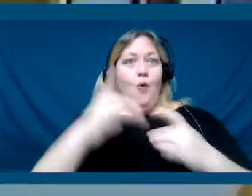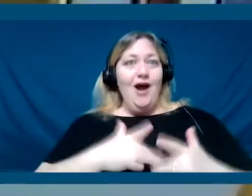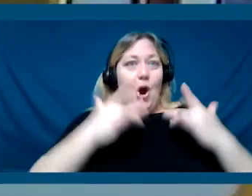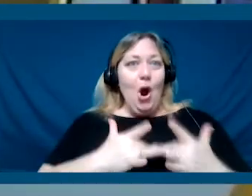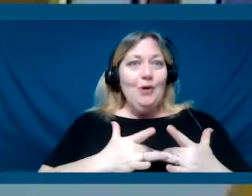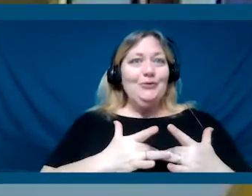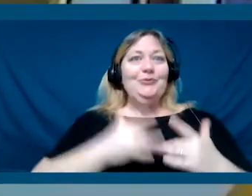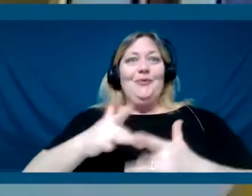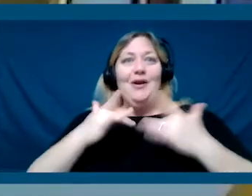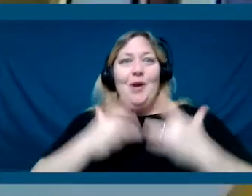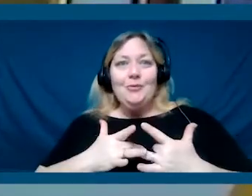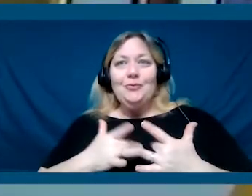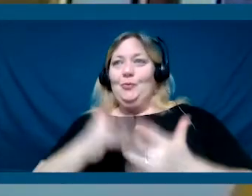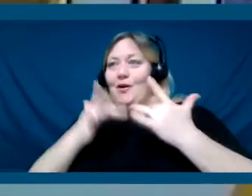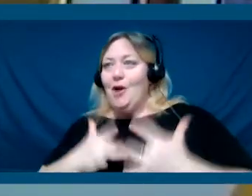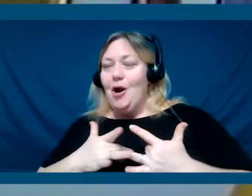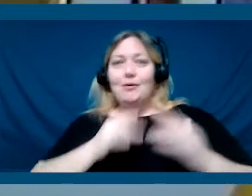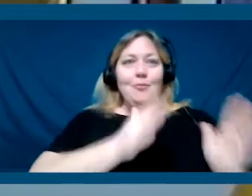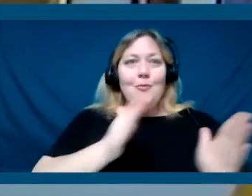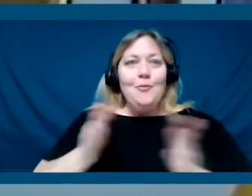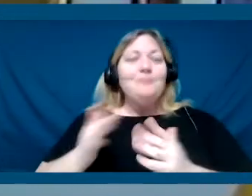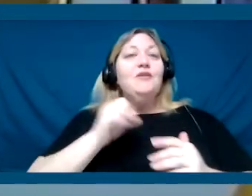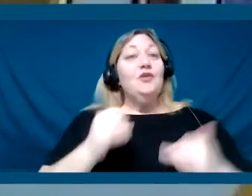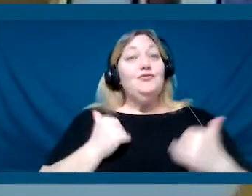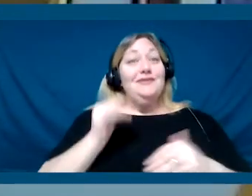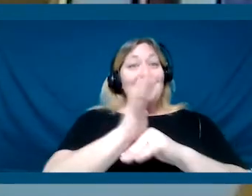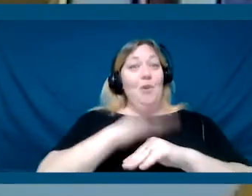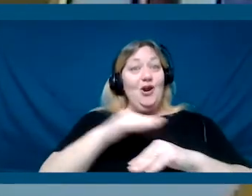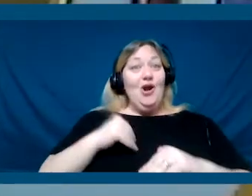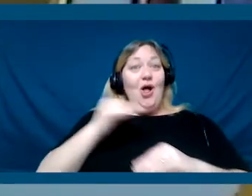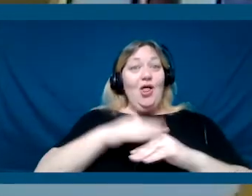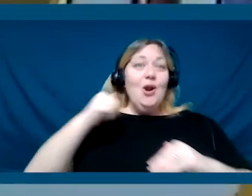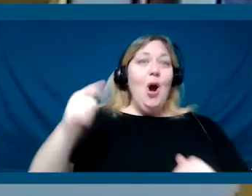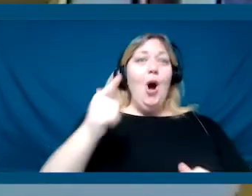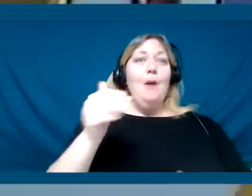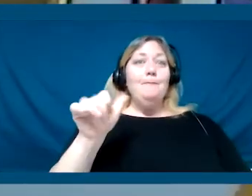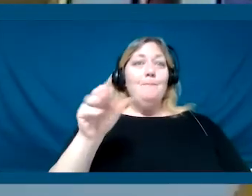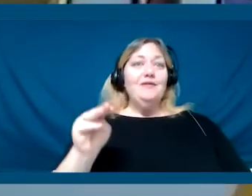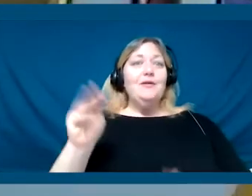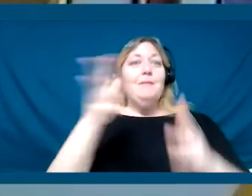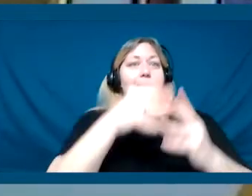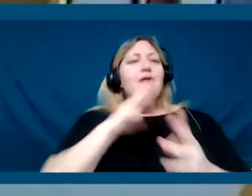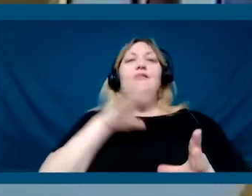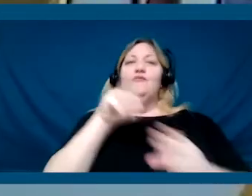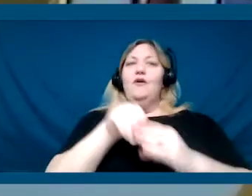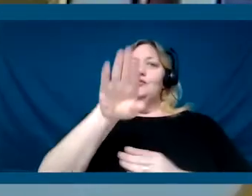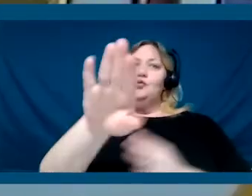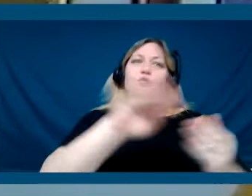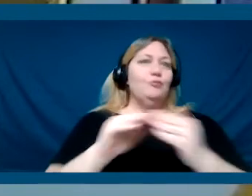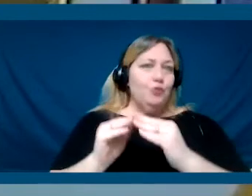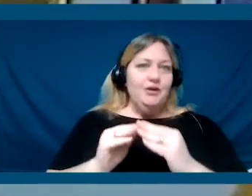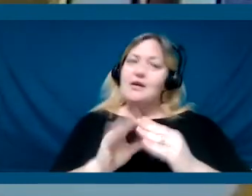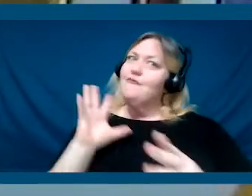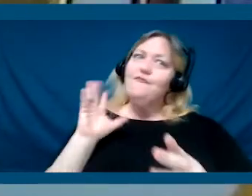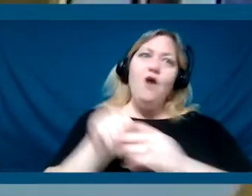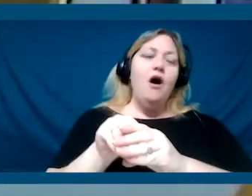time. And so tonight, I want to call on all Muslim Americans to get involved in your communities, get